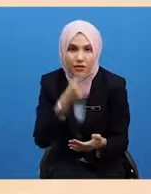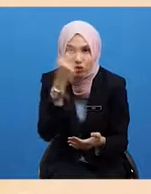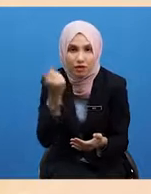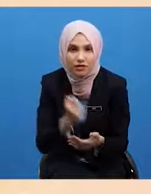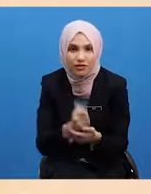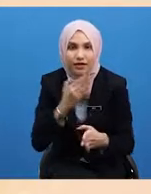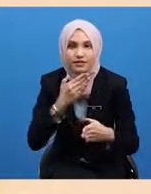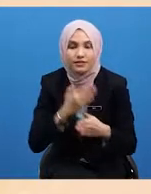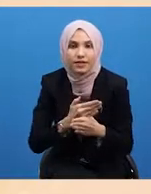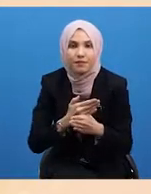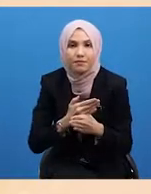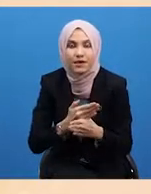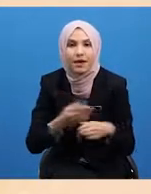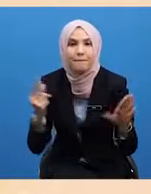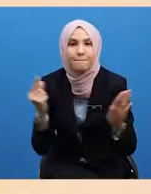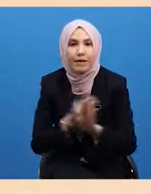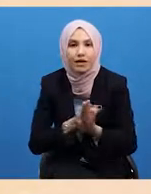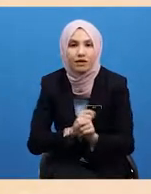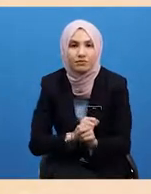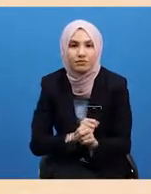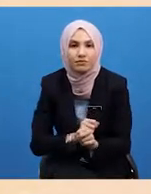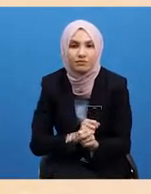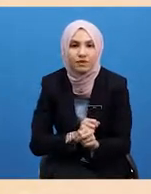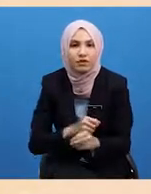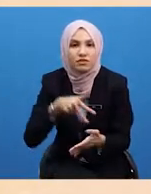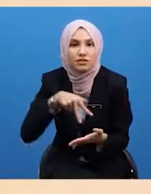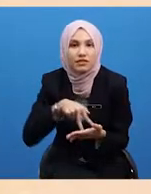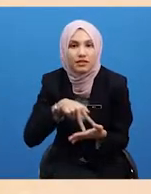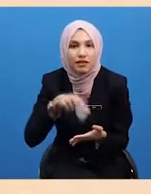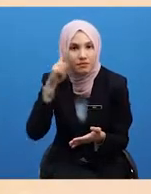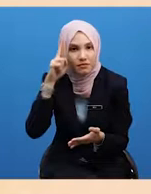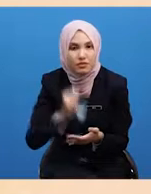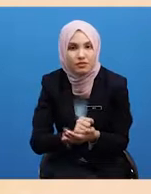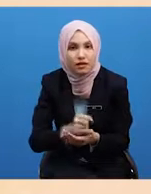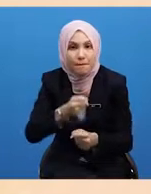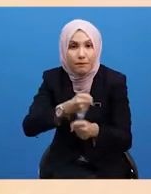her, and eventually his actions have caused him to be ostracized too.